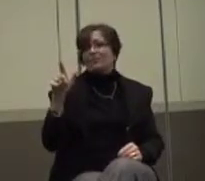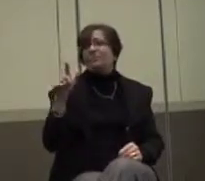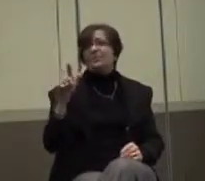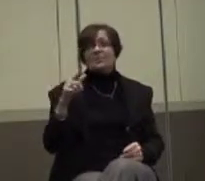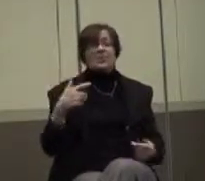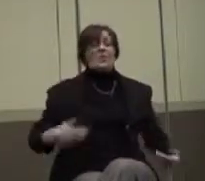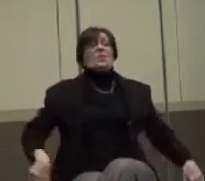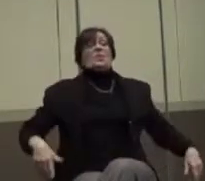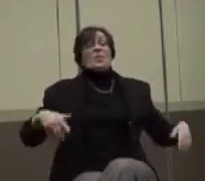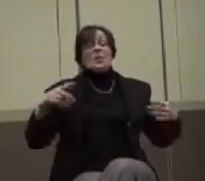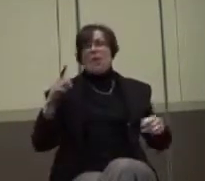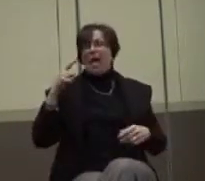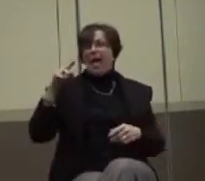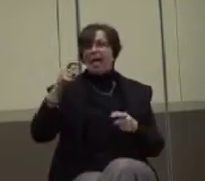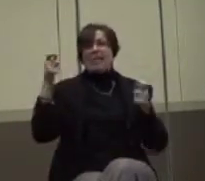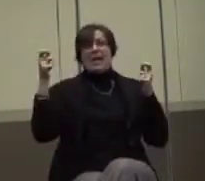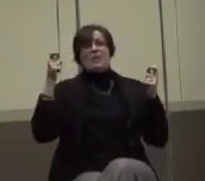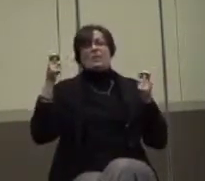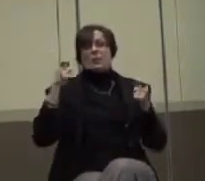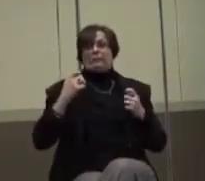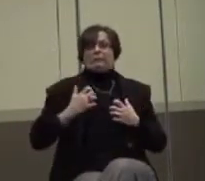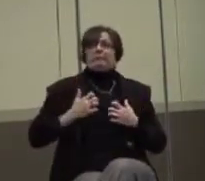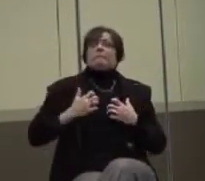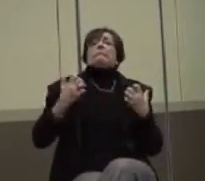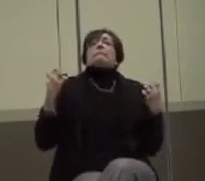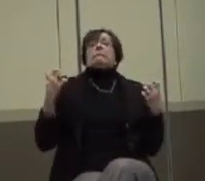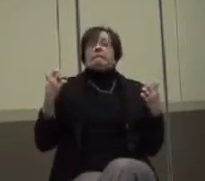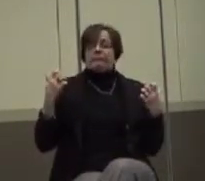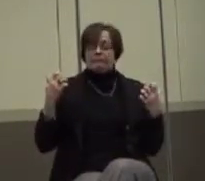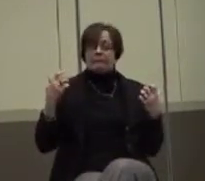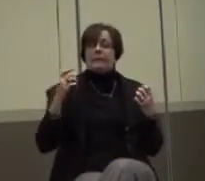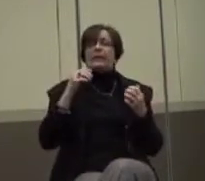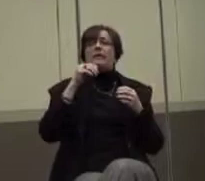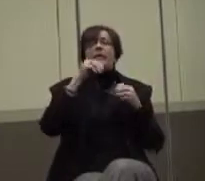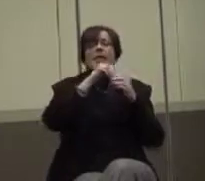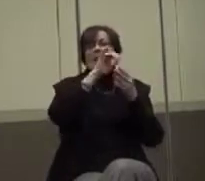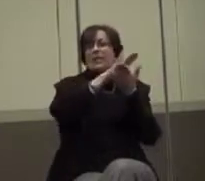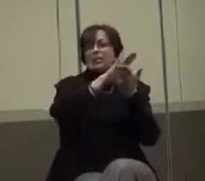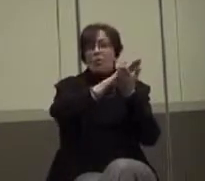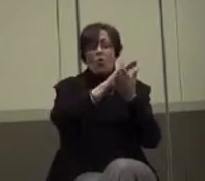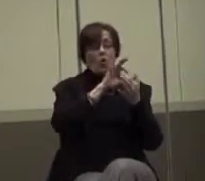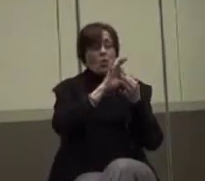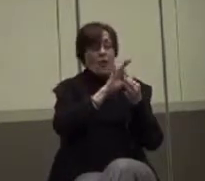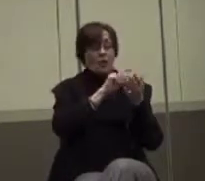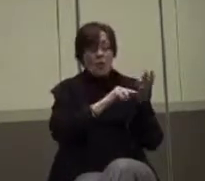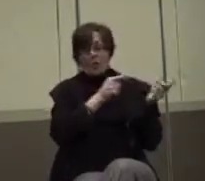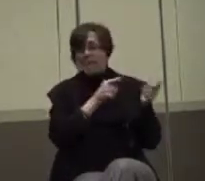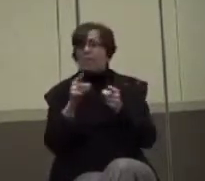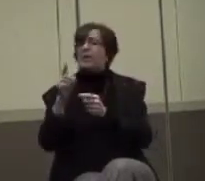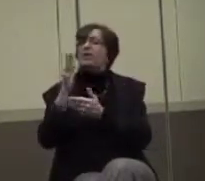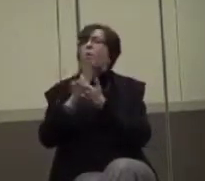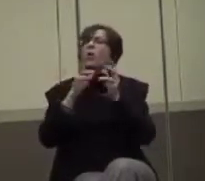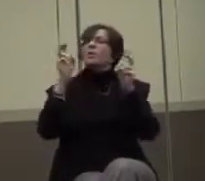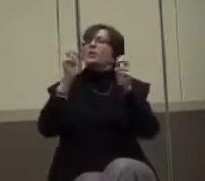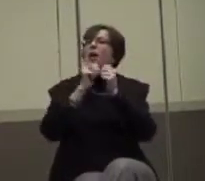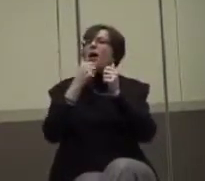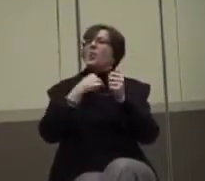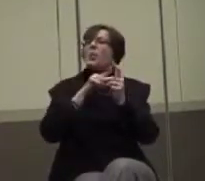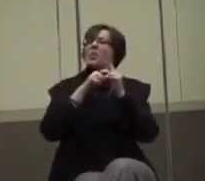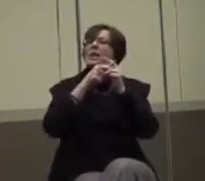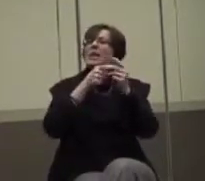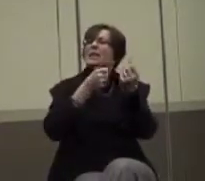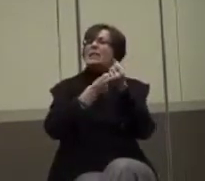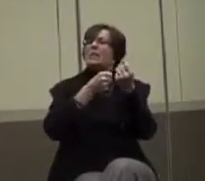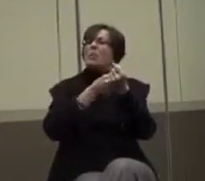of that school big time, okay, in terms of what's going on. And so again, part of the issue is how do we begin to support our